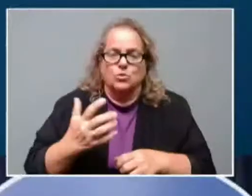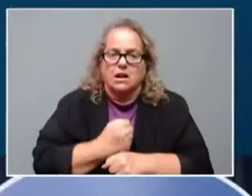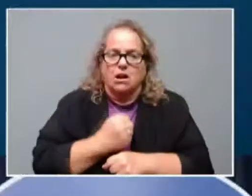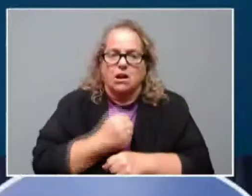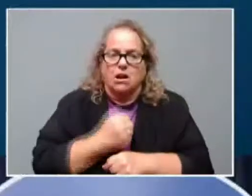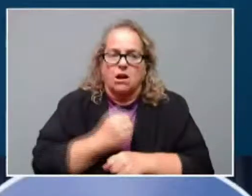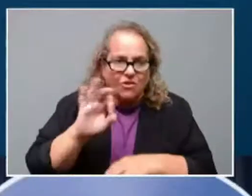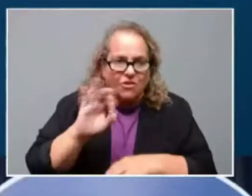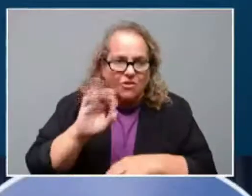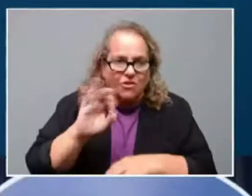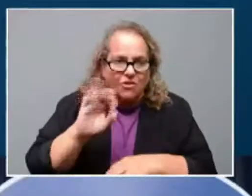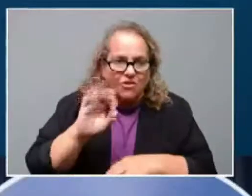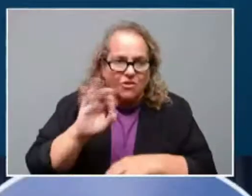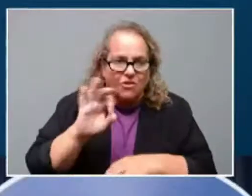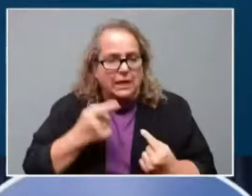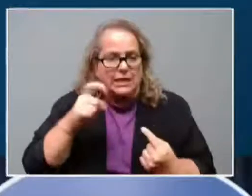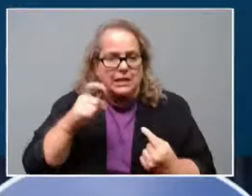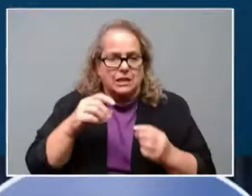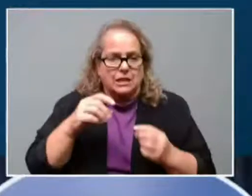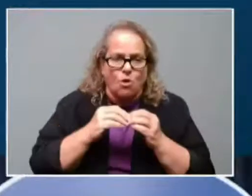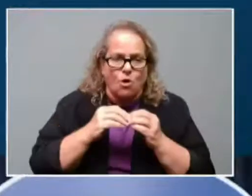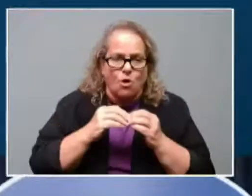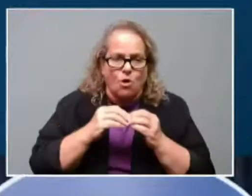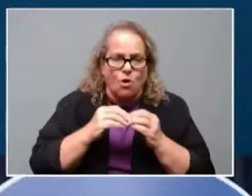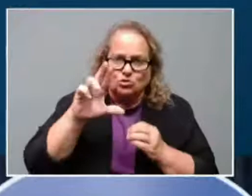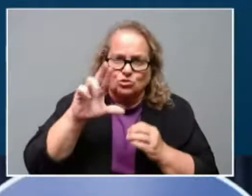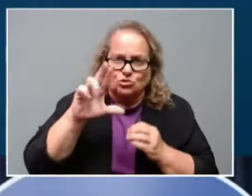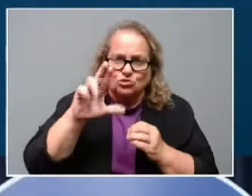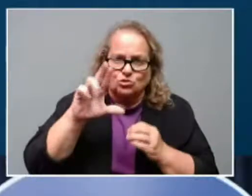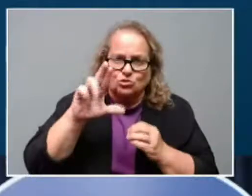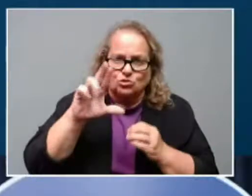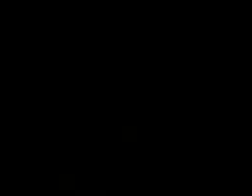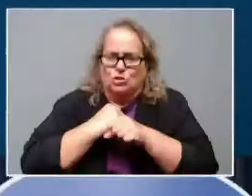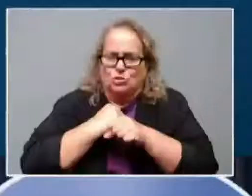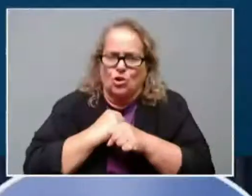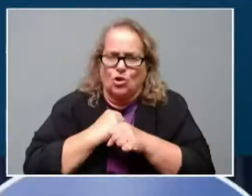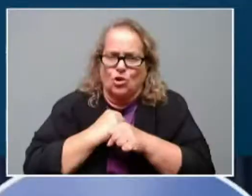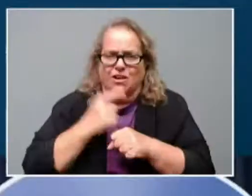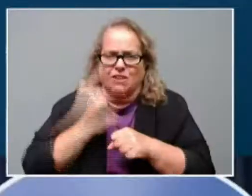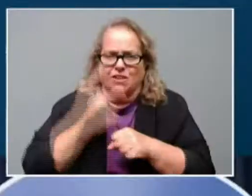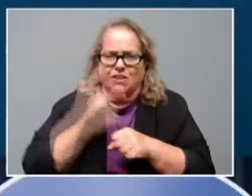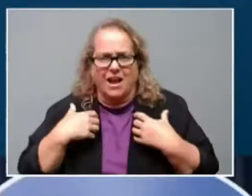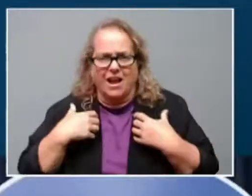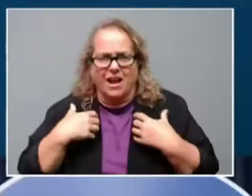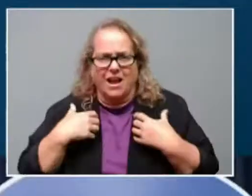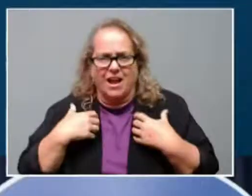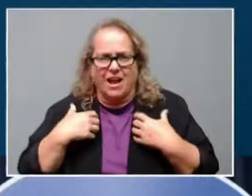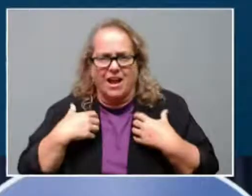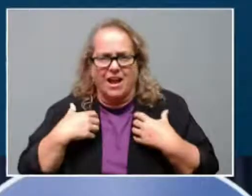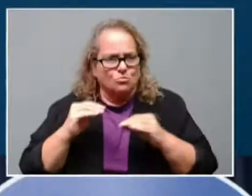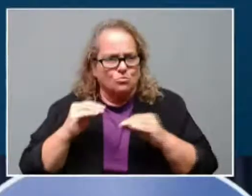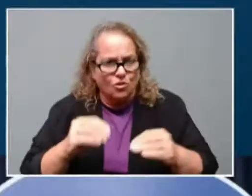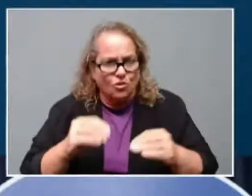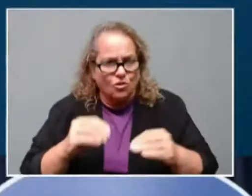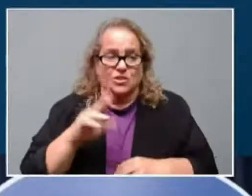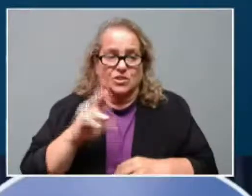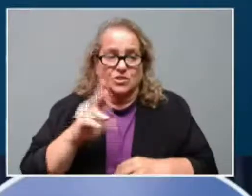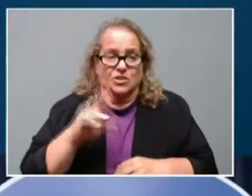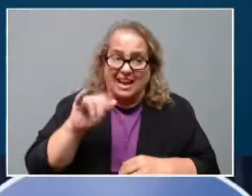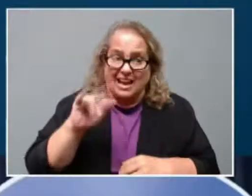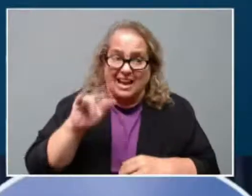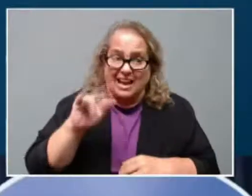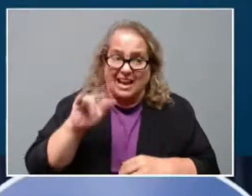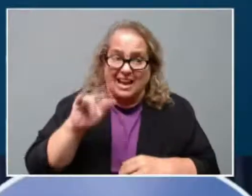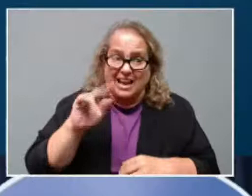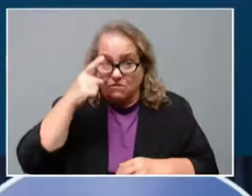extra security as you work to ultimately move forward. You can get benefit and resource